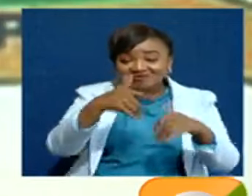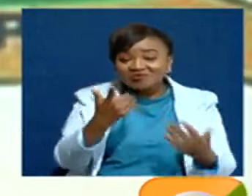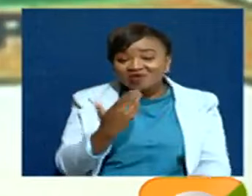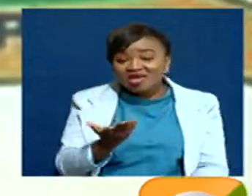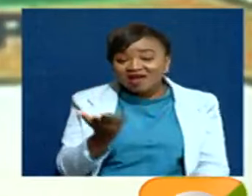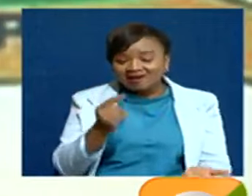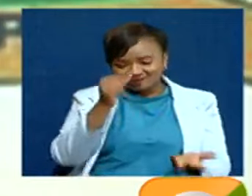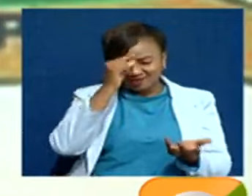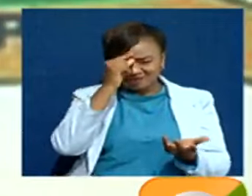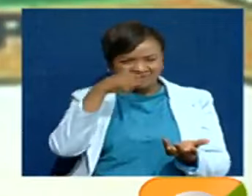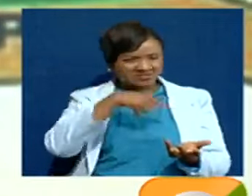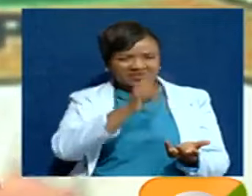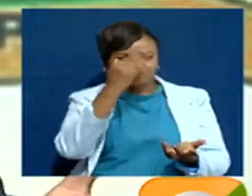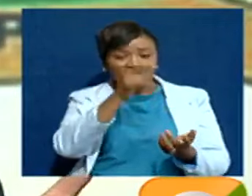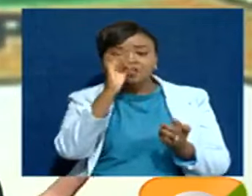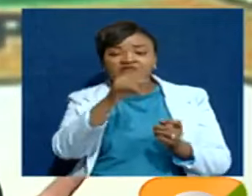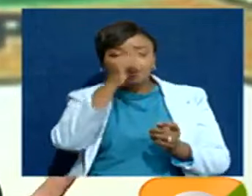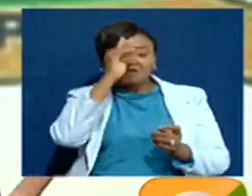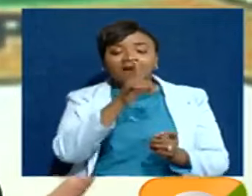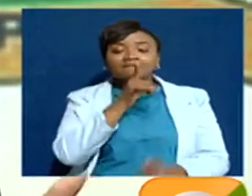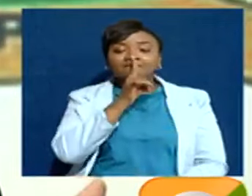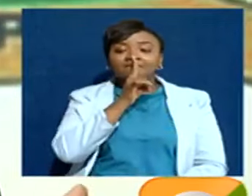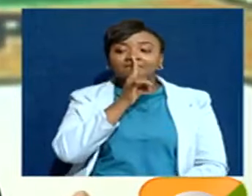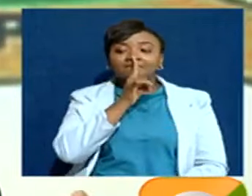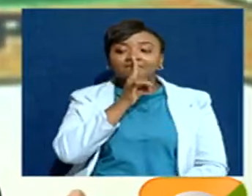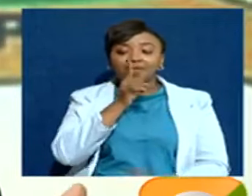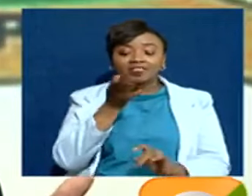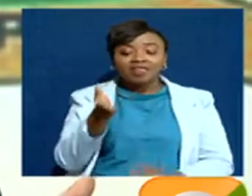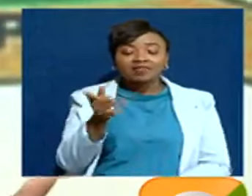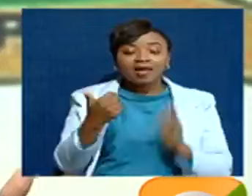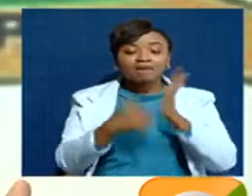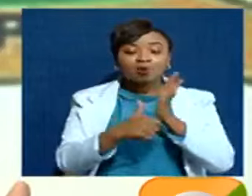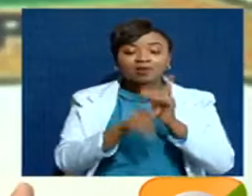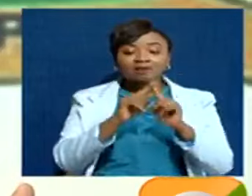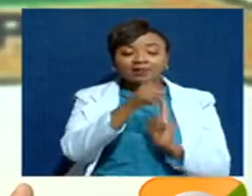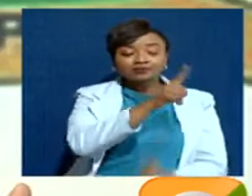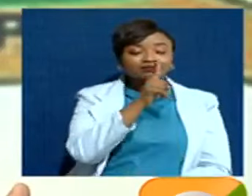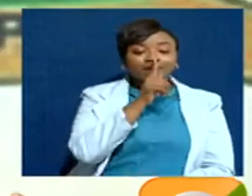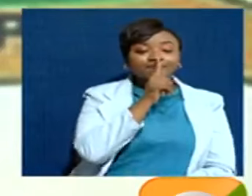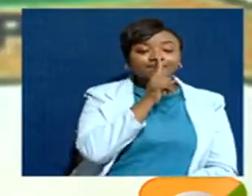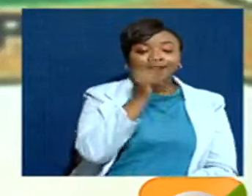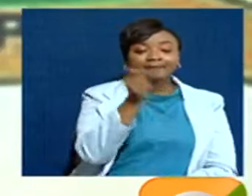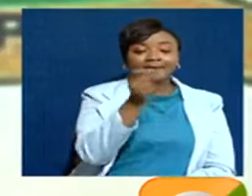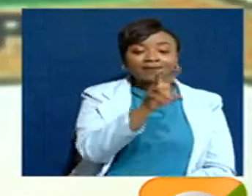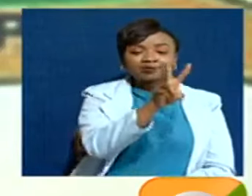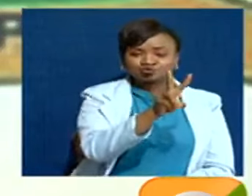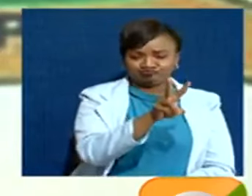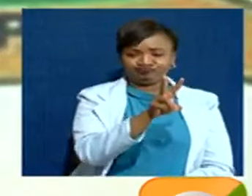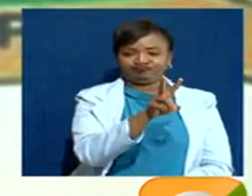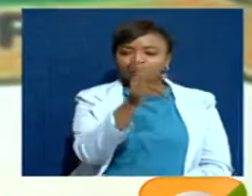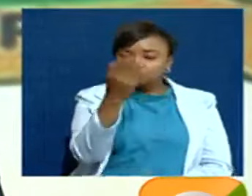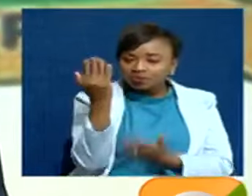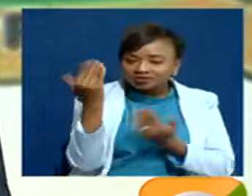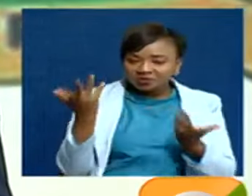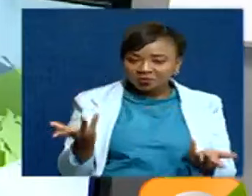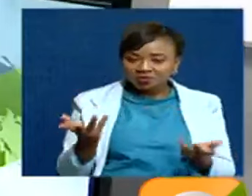government. Okay. Because when you keep quiet when there is a problem for 2 months, that is what you expect. But there are those who are